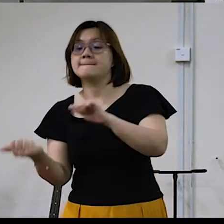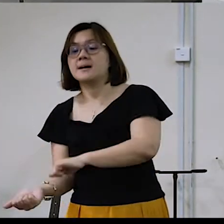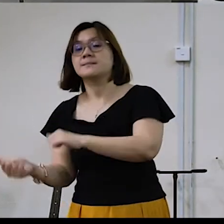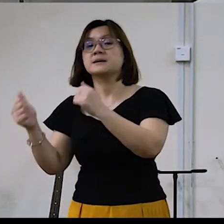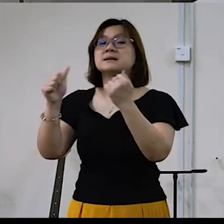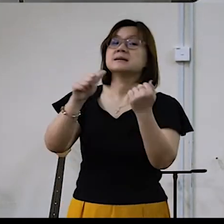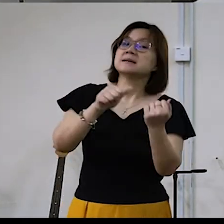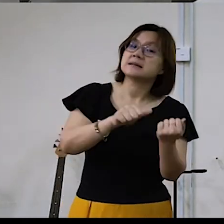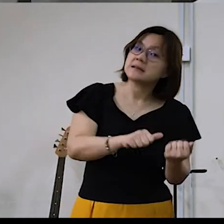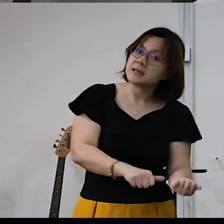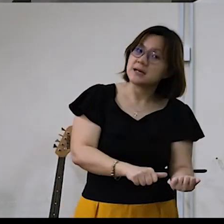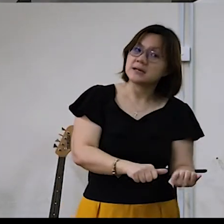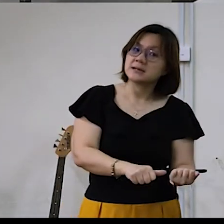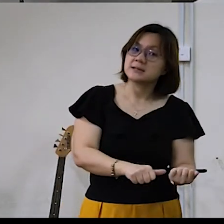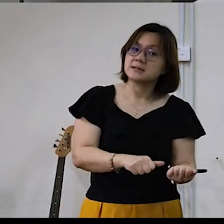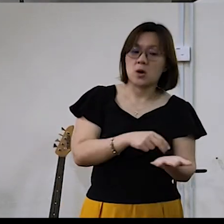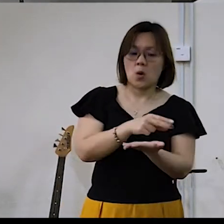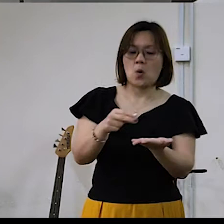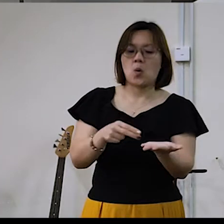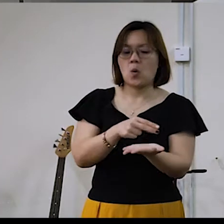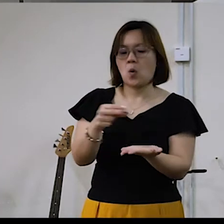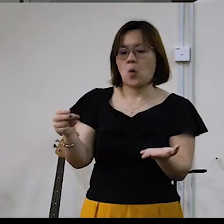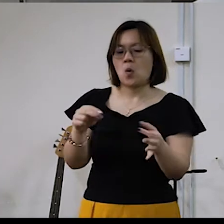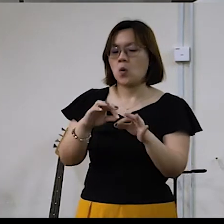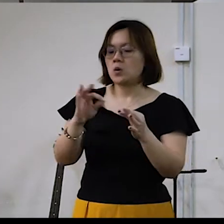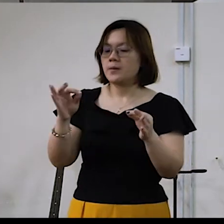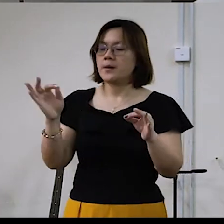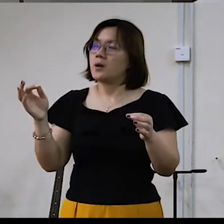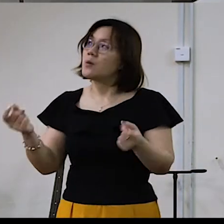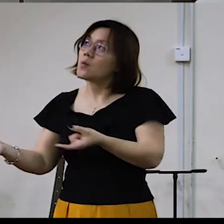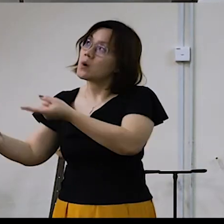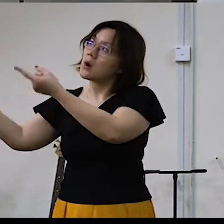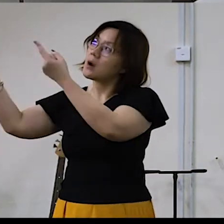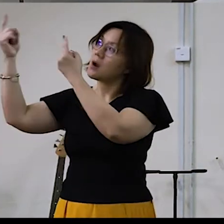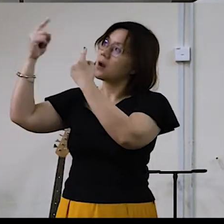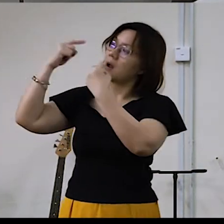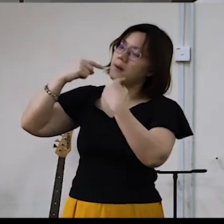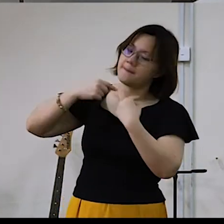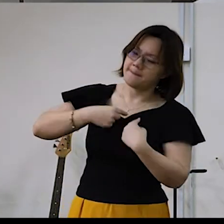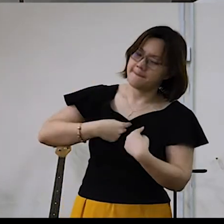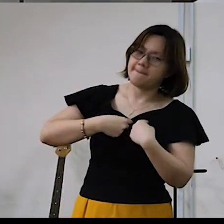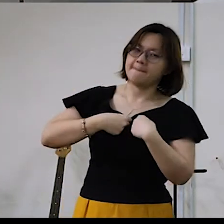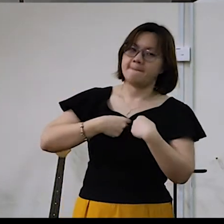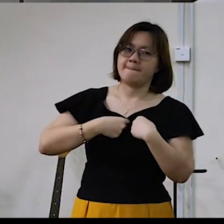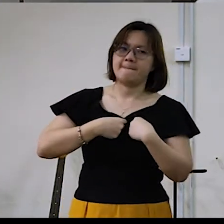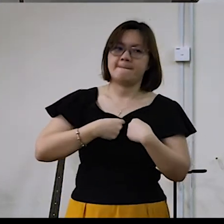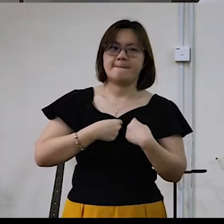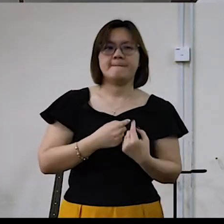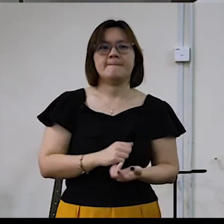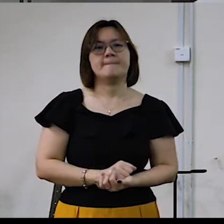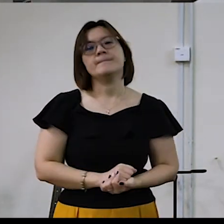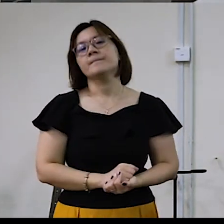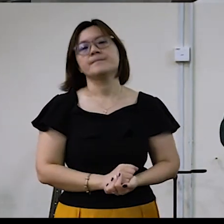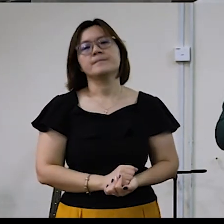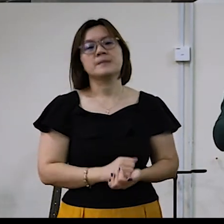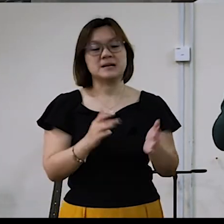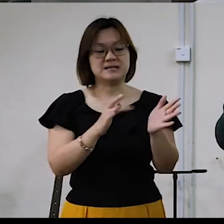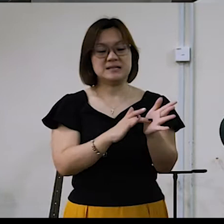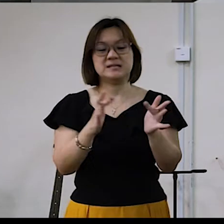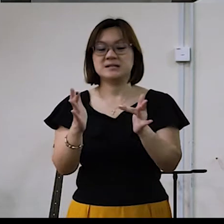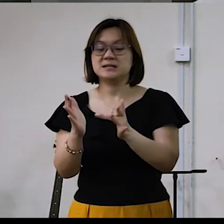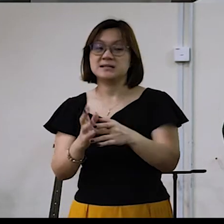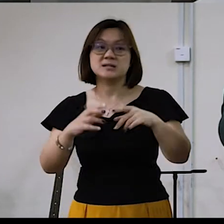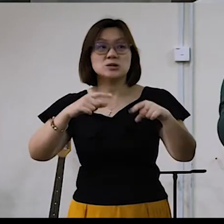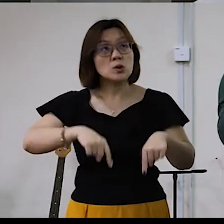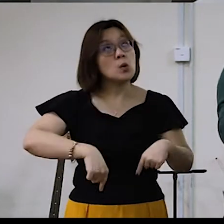So Jesus says, I gotta go so that the other one, the third person, will come. So we